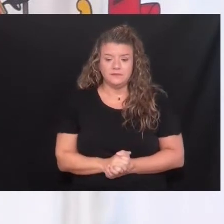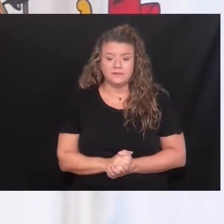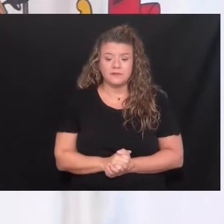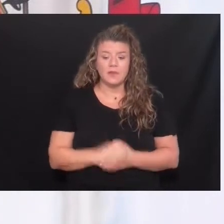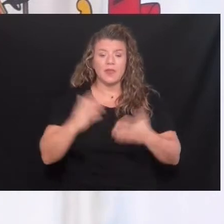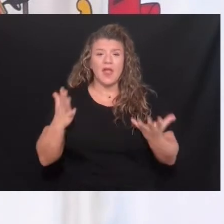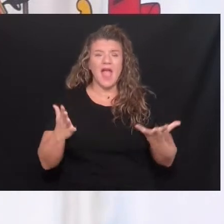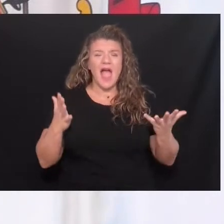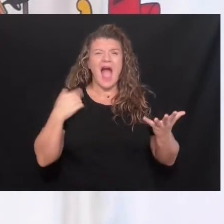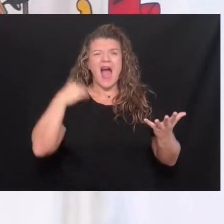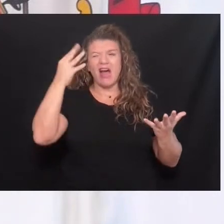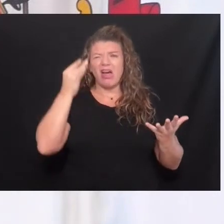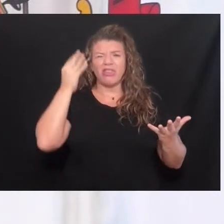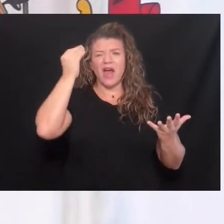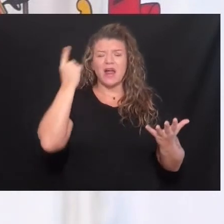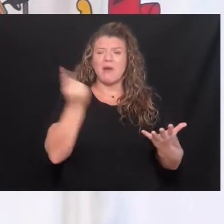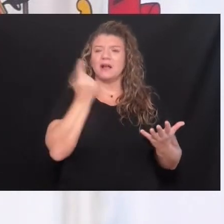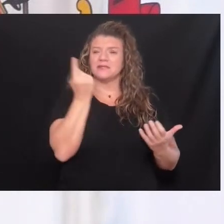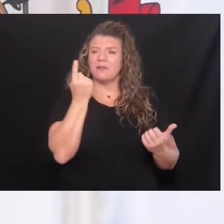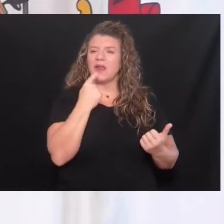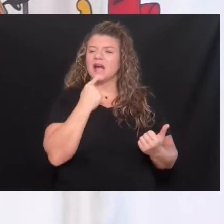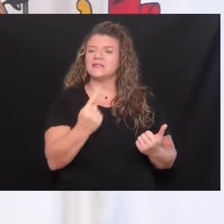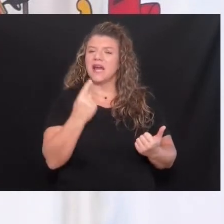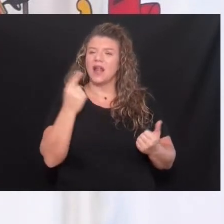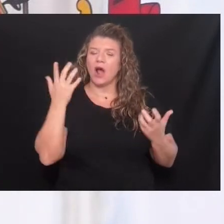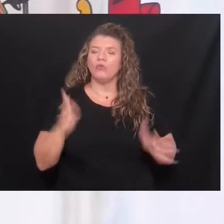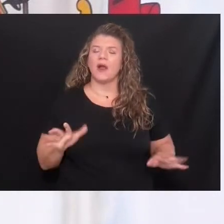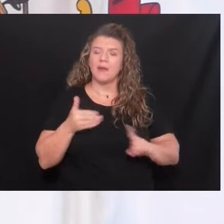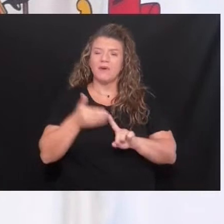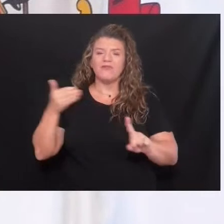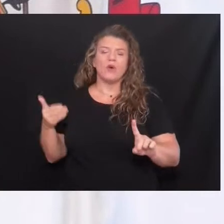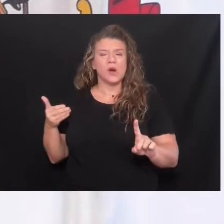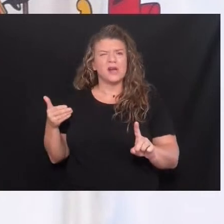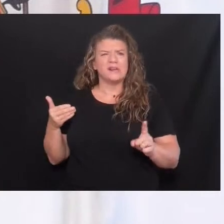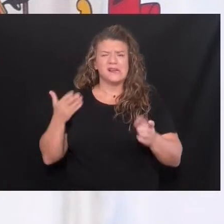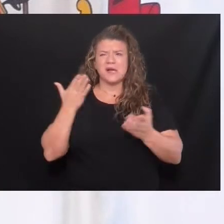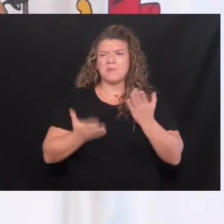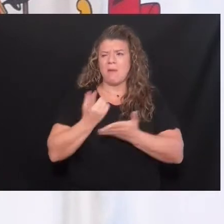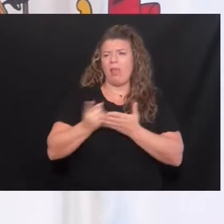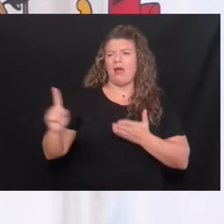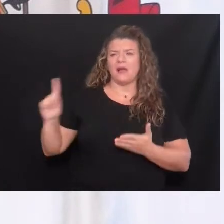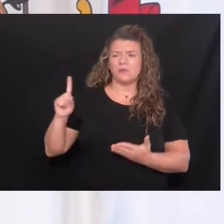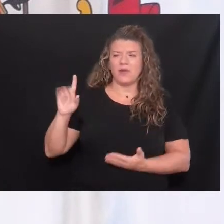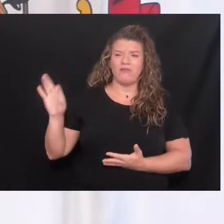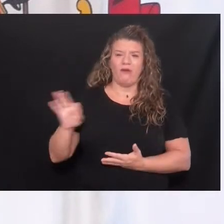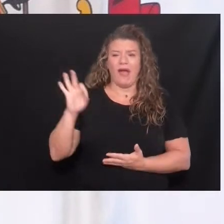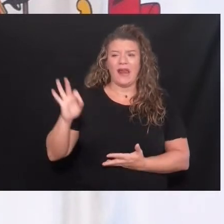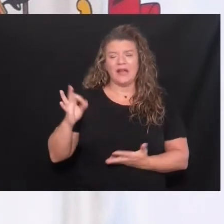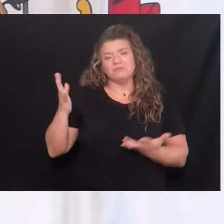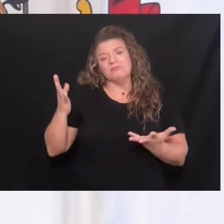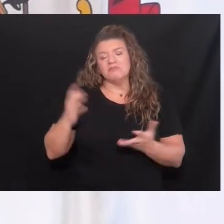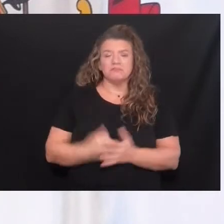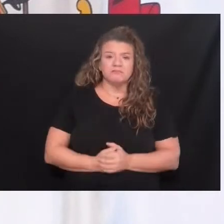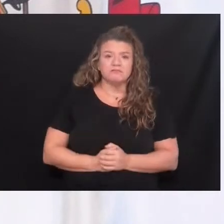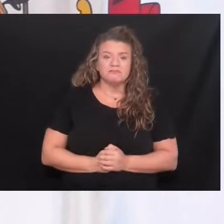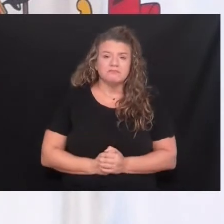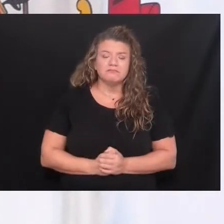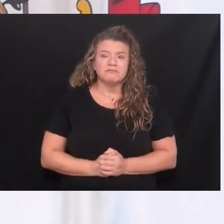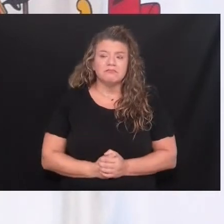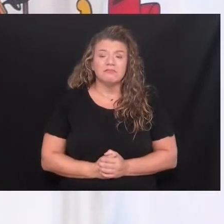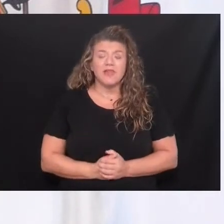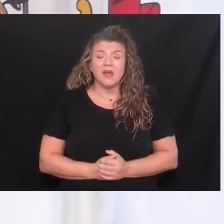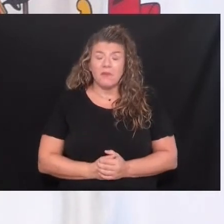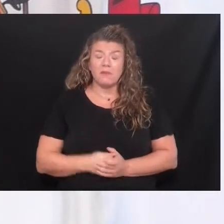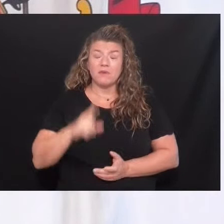I thought about something. I said this earlier, that maybe it was last Friday or whenever, but, if